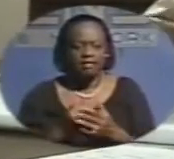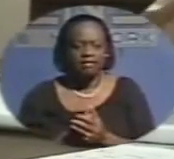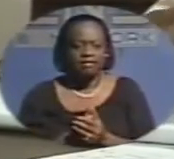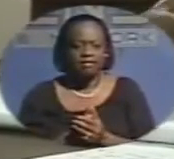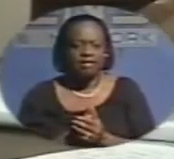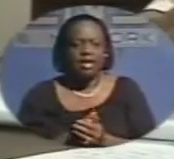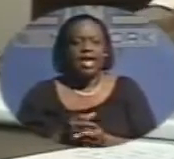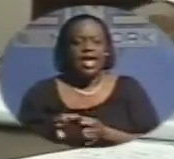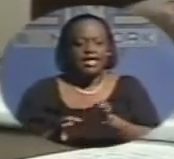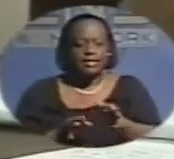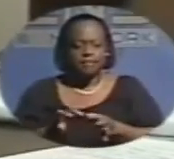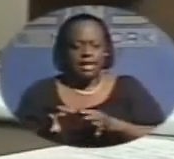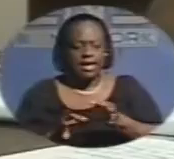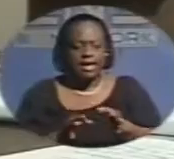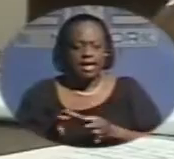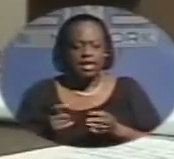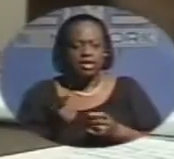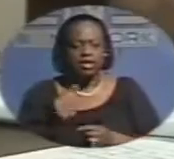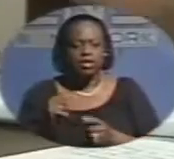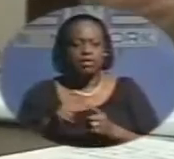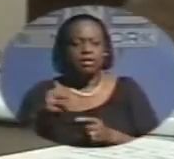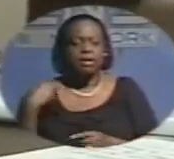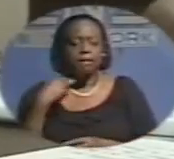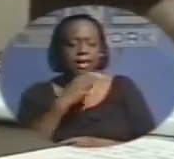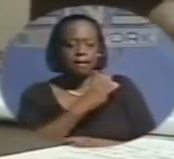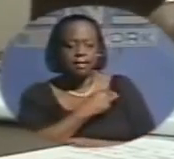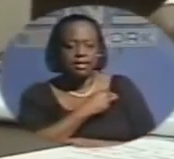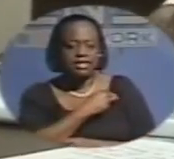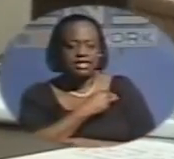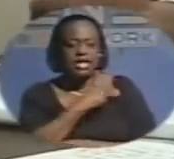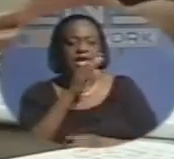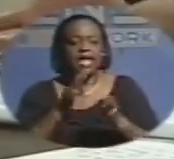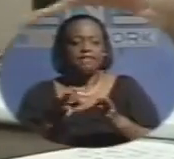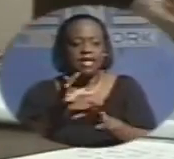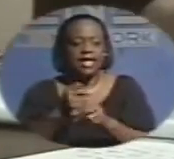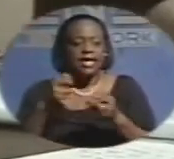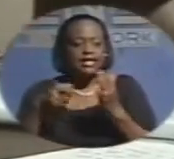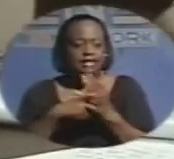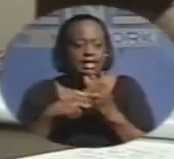explaining to the minister that we're getting ticket constantly because we have no place to park.